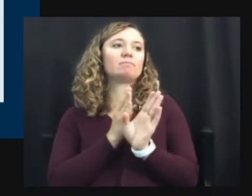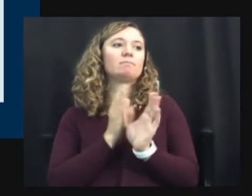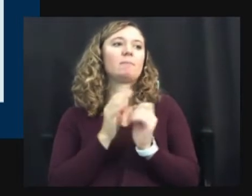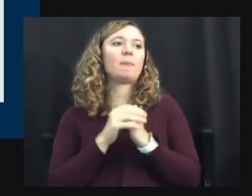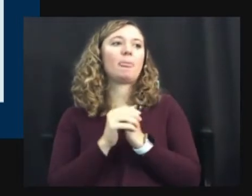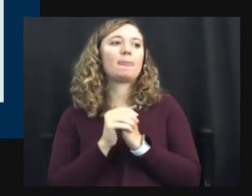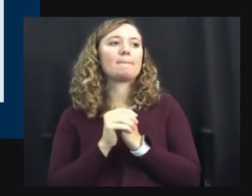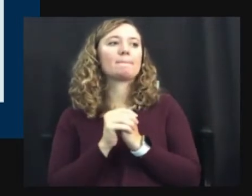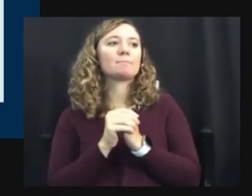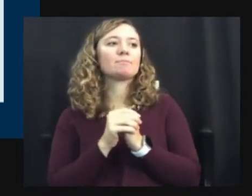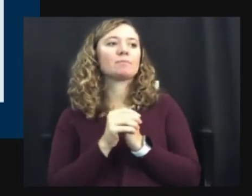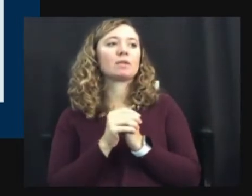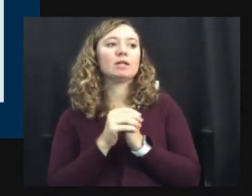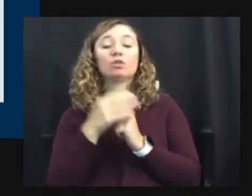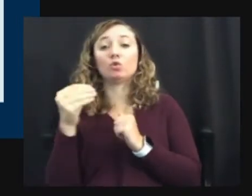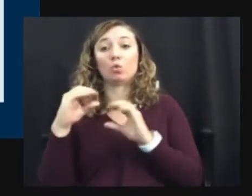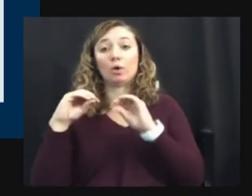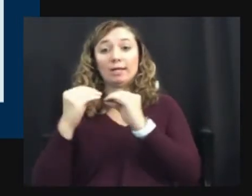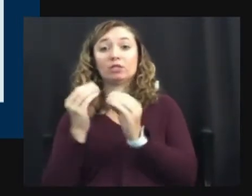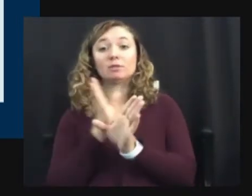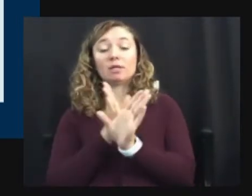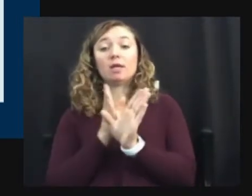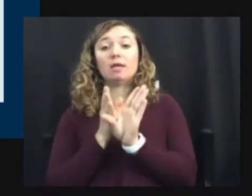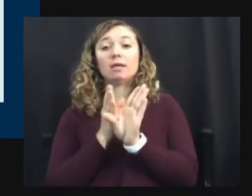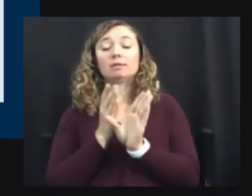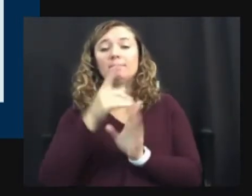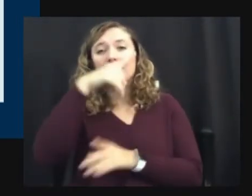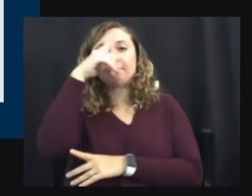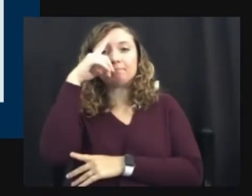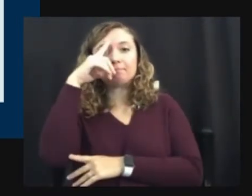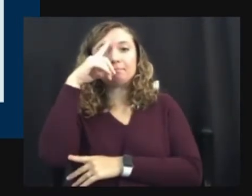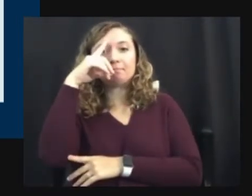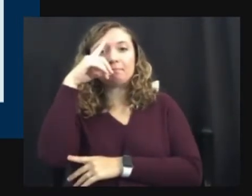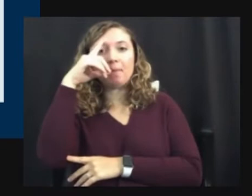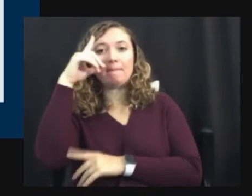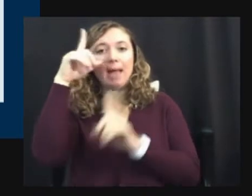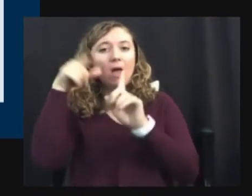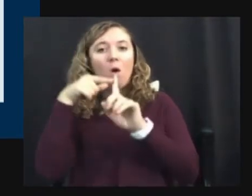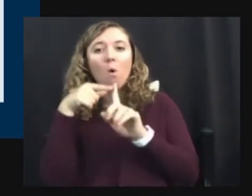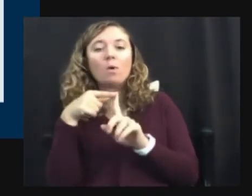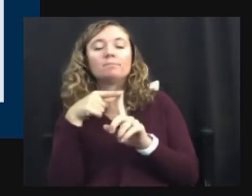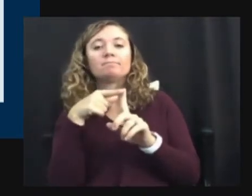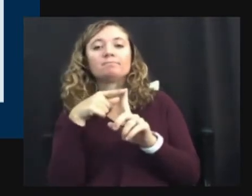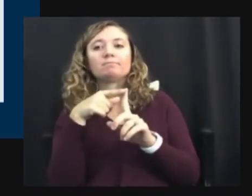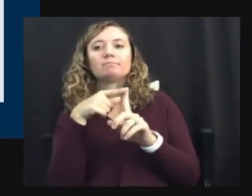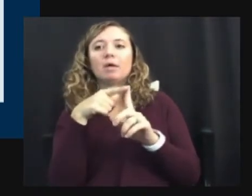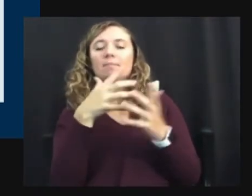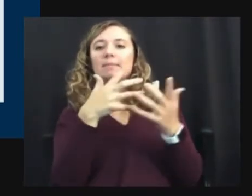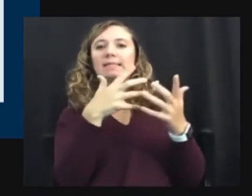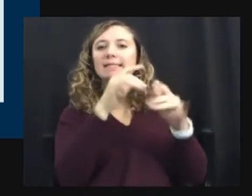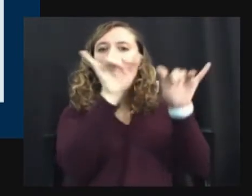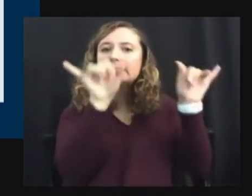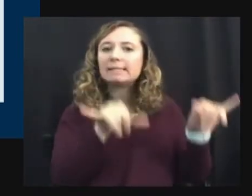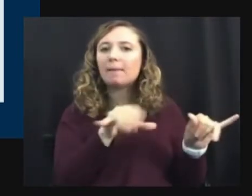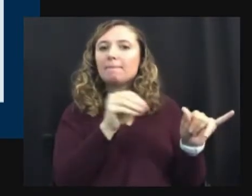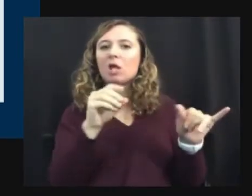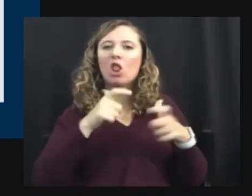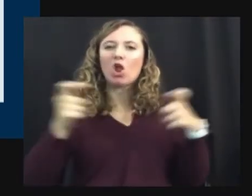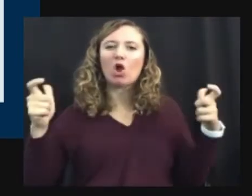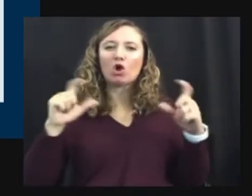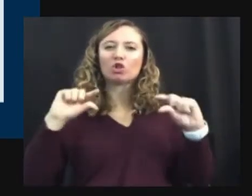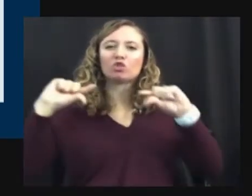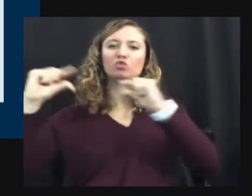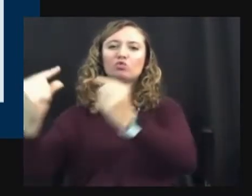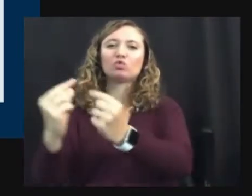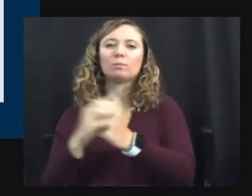groups and systems. And for 14 years, I was an English teacher, and then a short